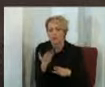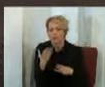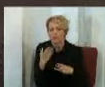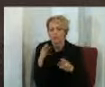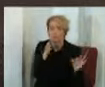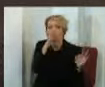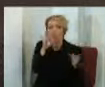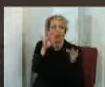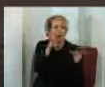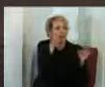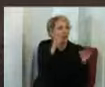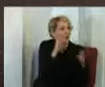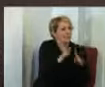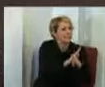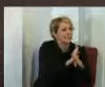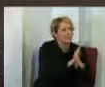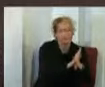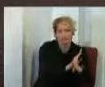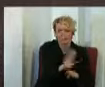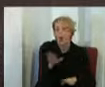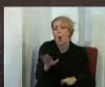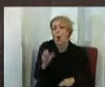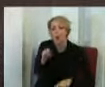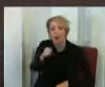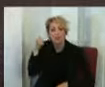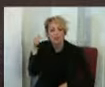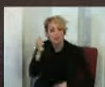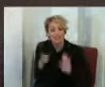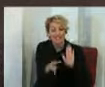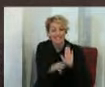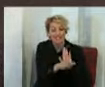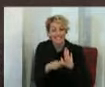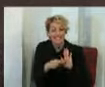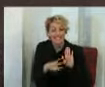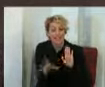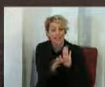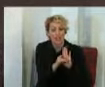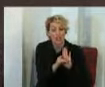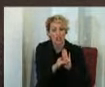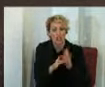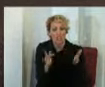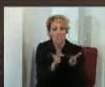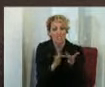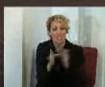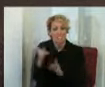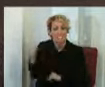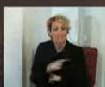busy. I had another sticker on my fridge, and it said, "Jesus is coming, look busy."